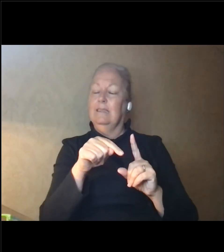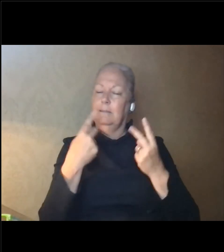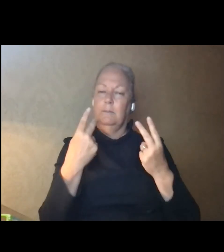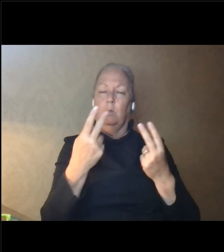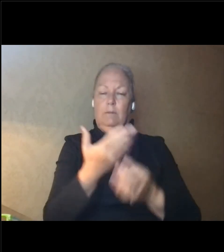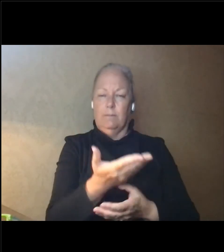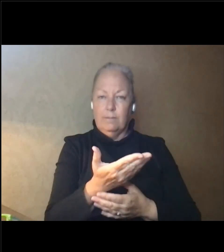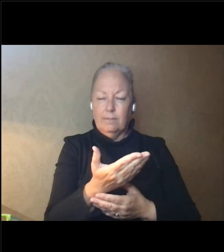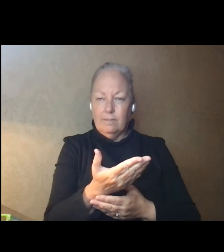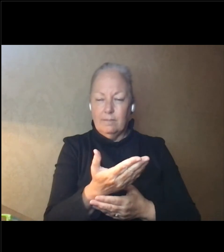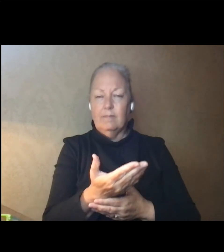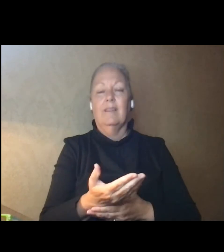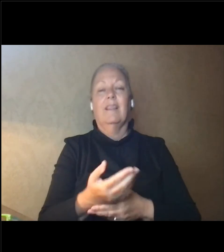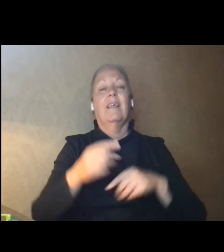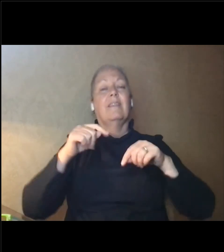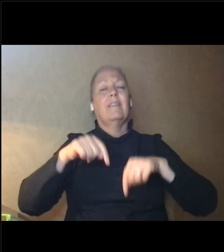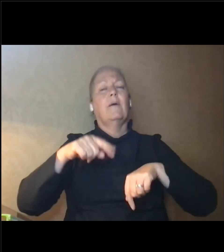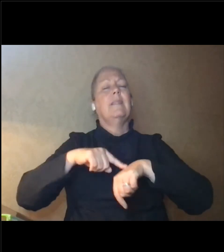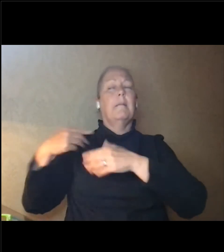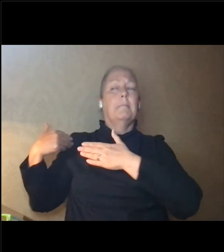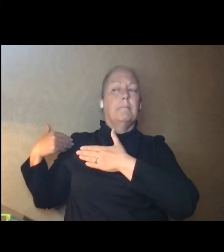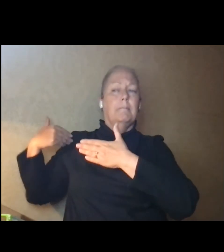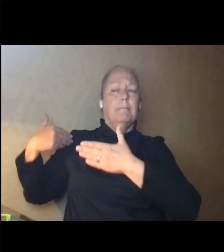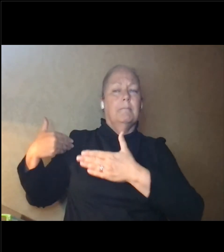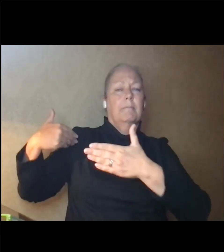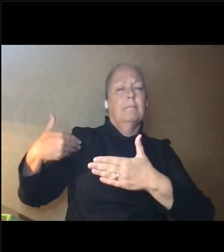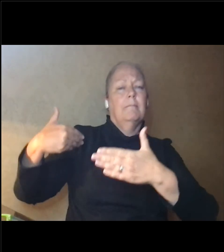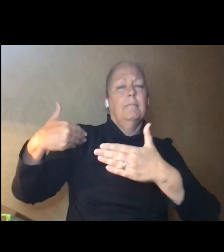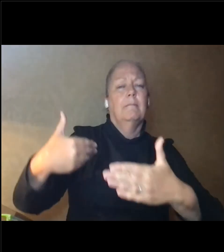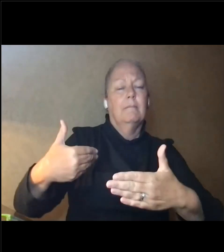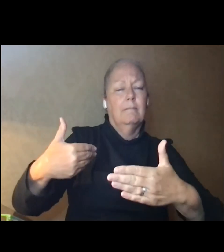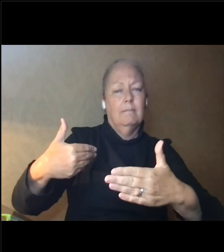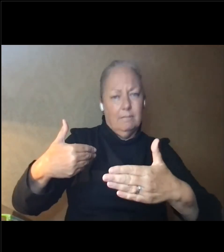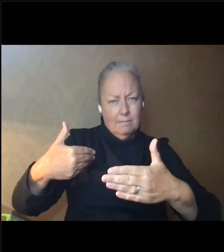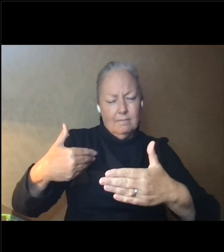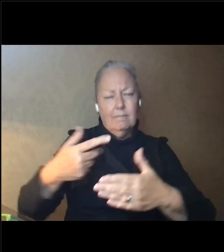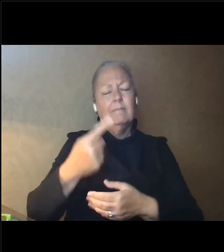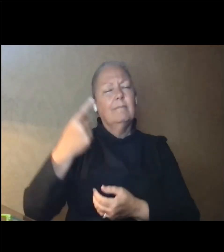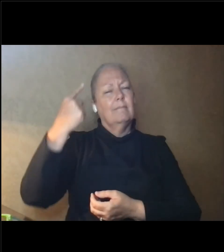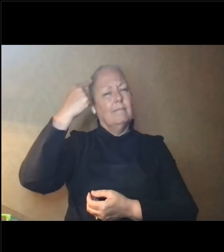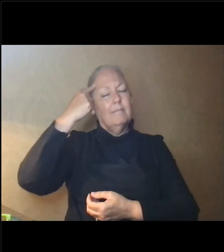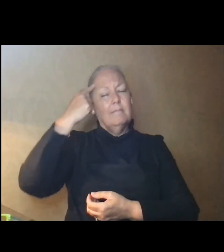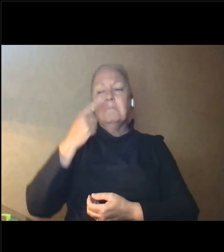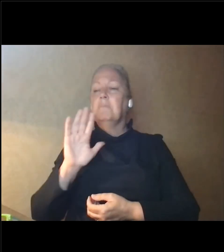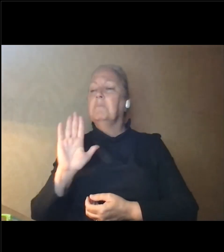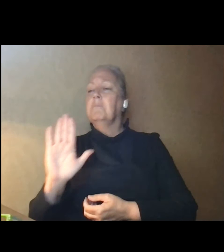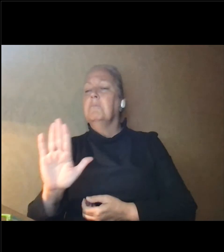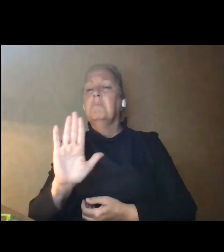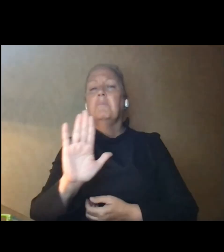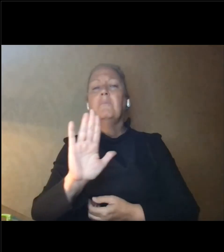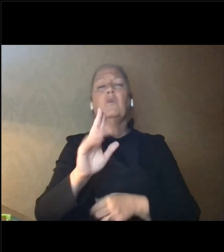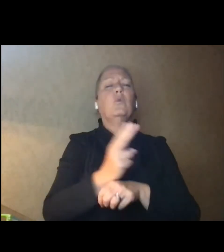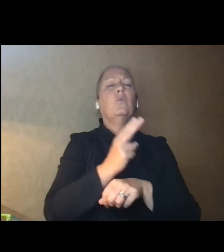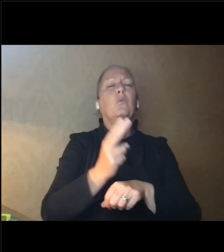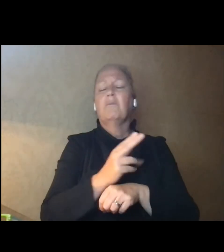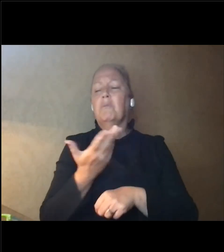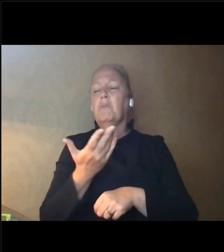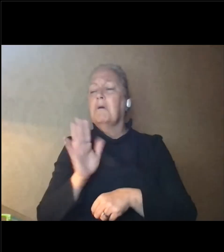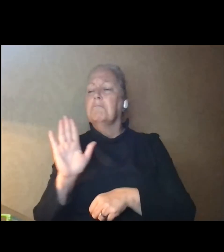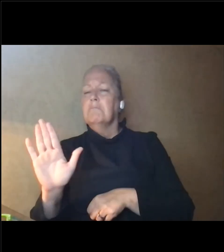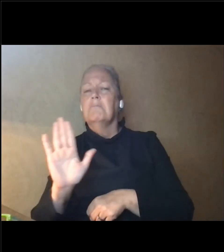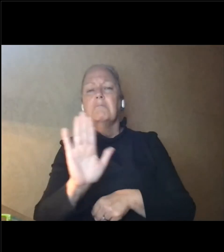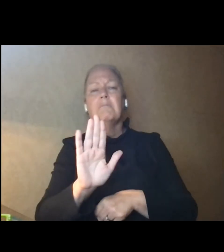of data, it's always important to look at the individual needs of the users. Because if we